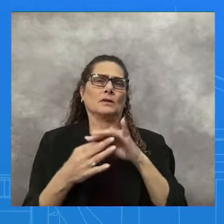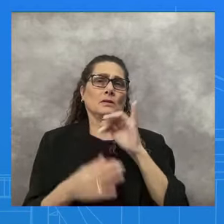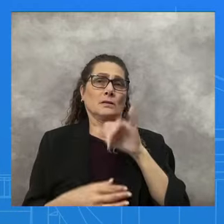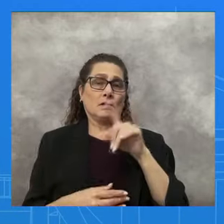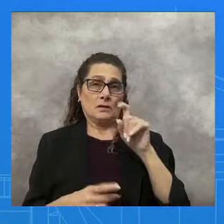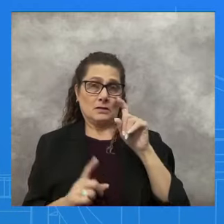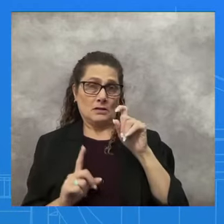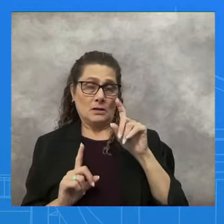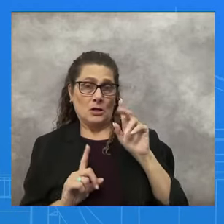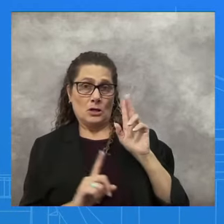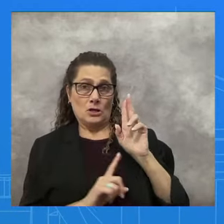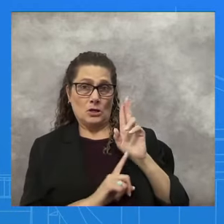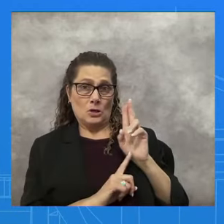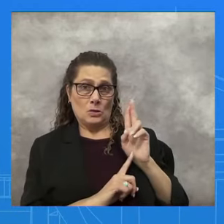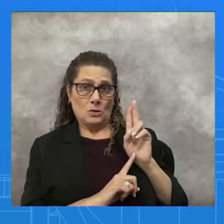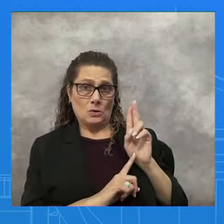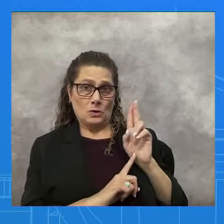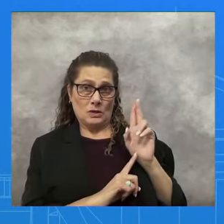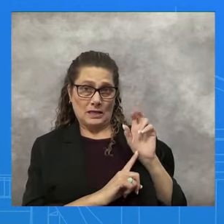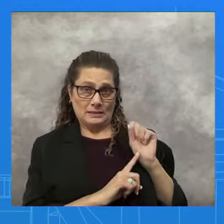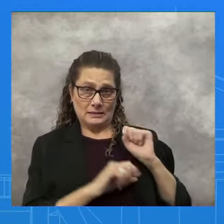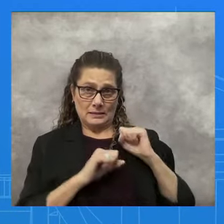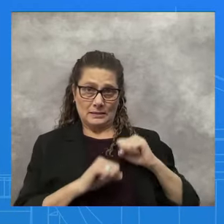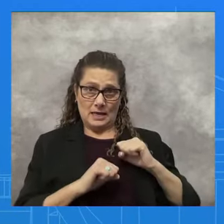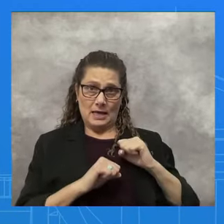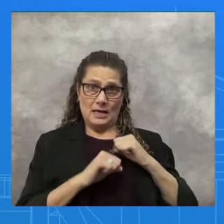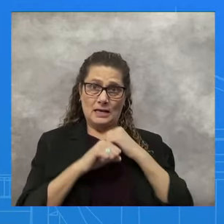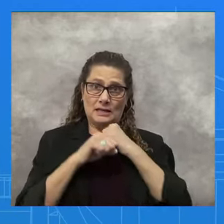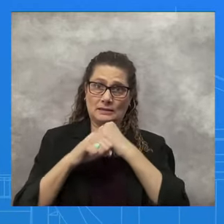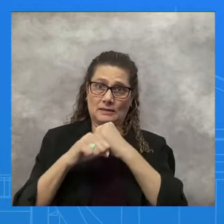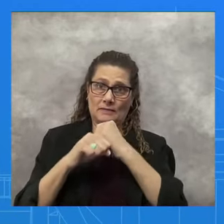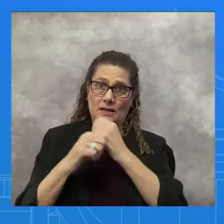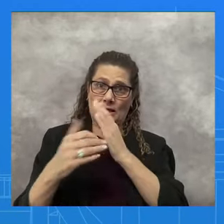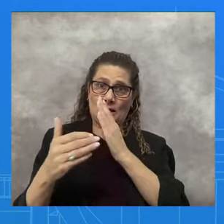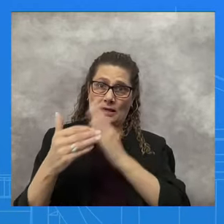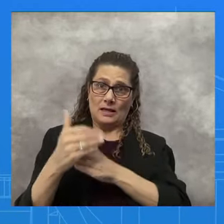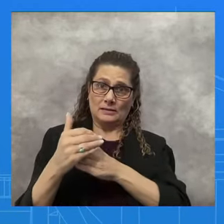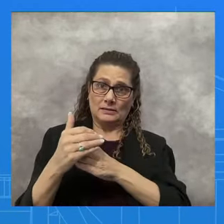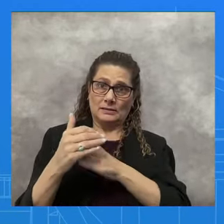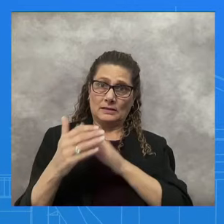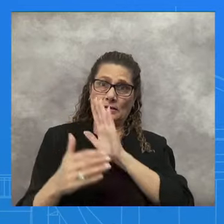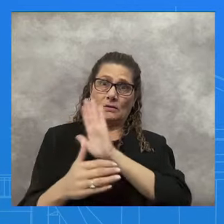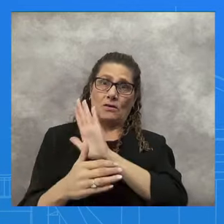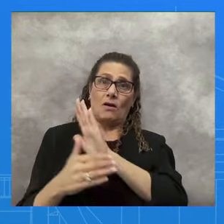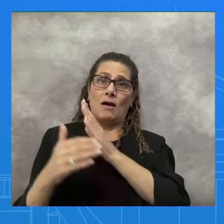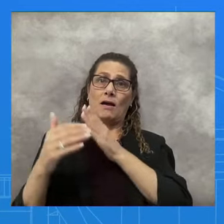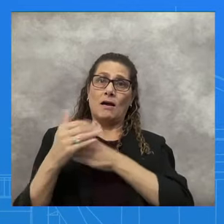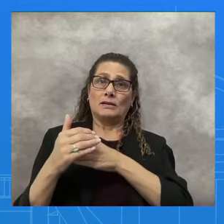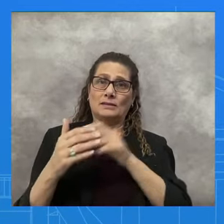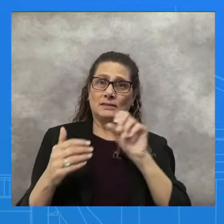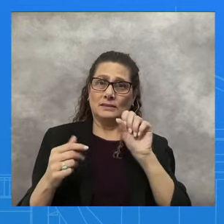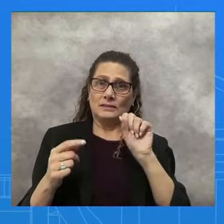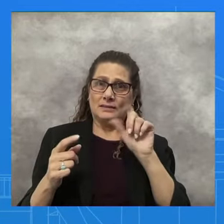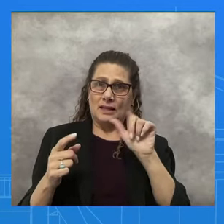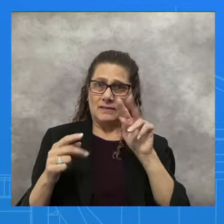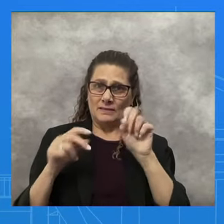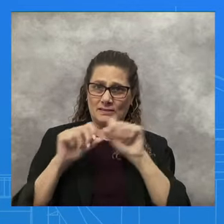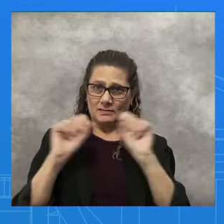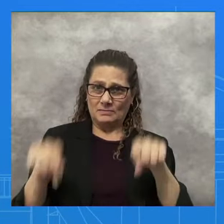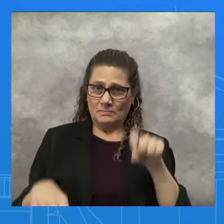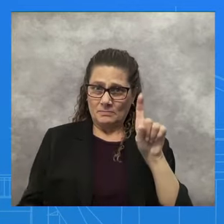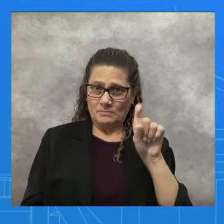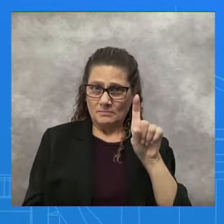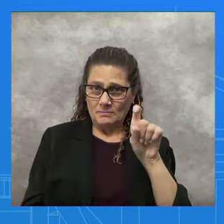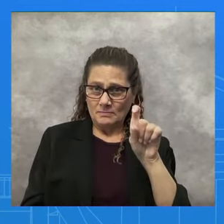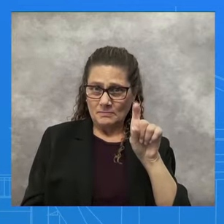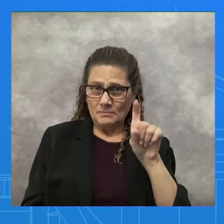to defend against the Russian anti-satellite system that they're developing? I would tell you that